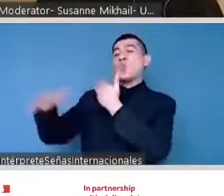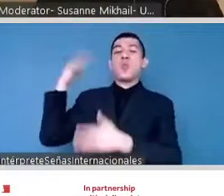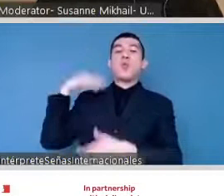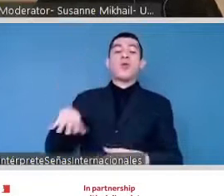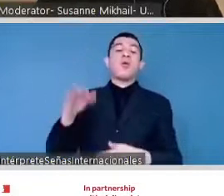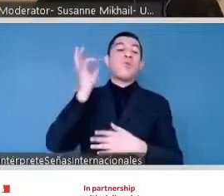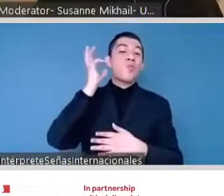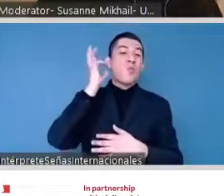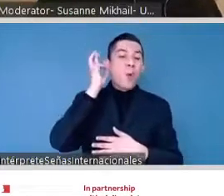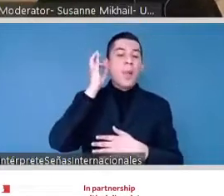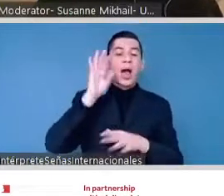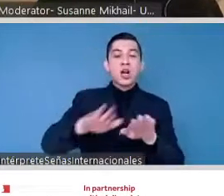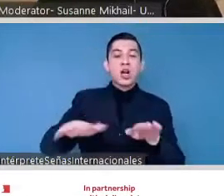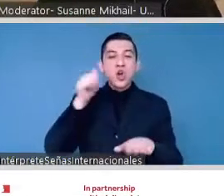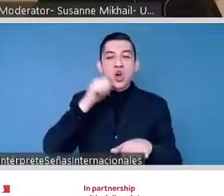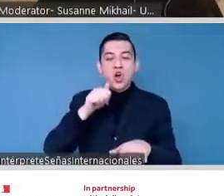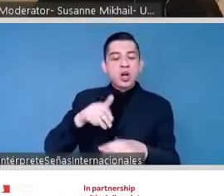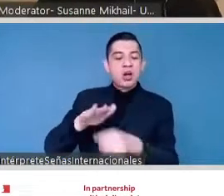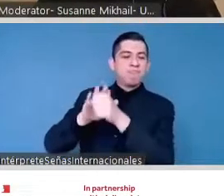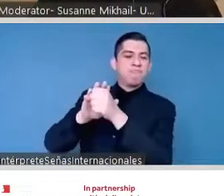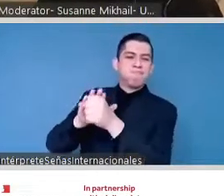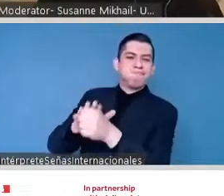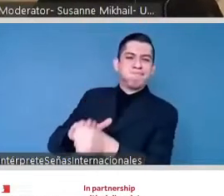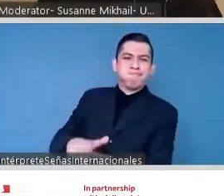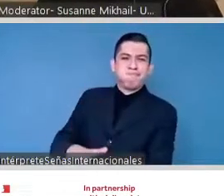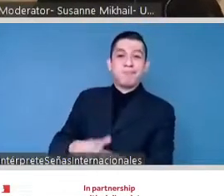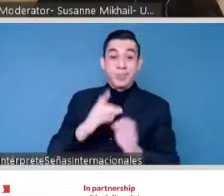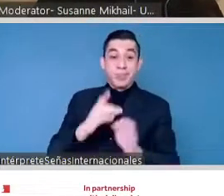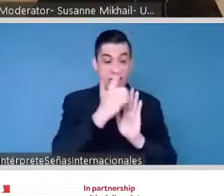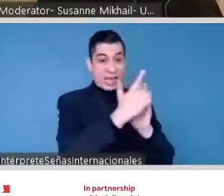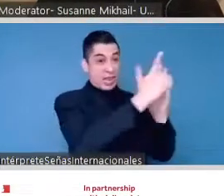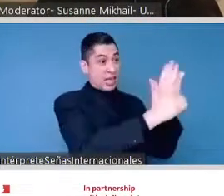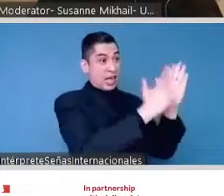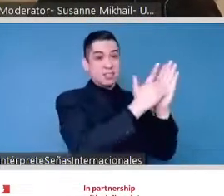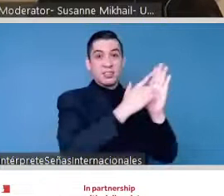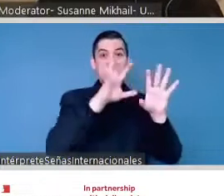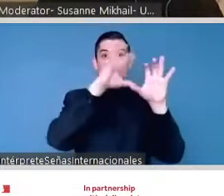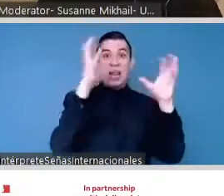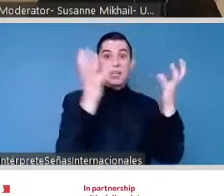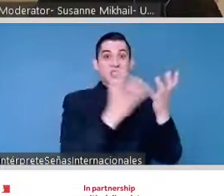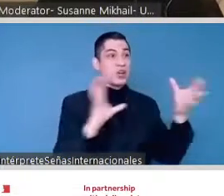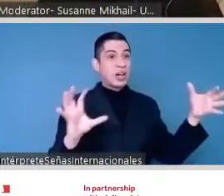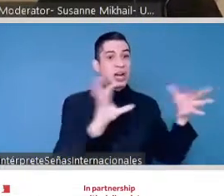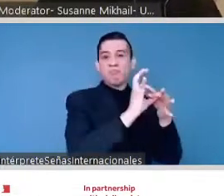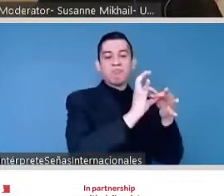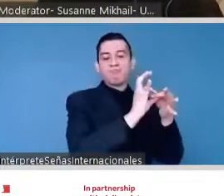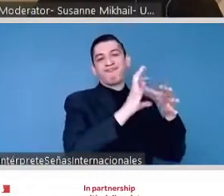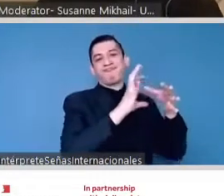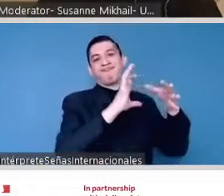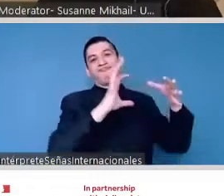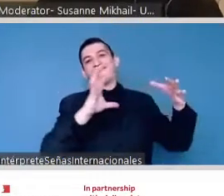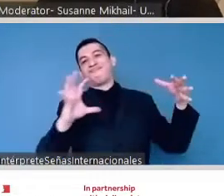Council is not functioning for 15 years now. And on top of that, Palestinian women and girls are